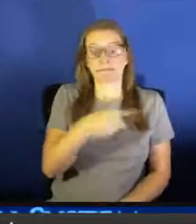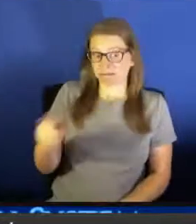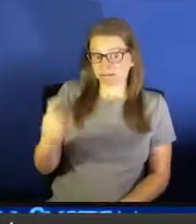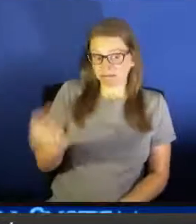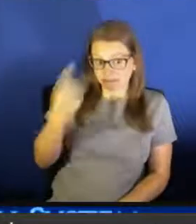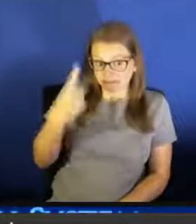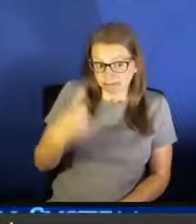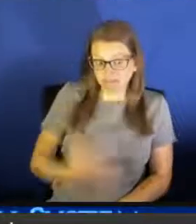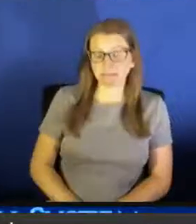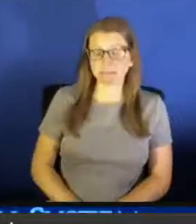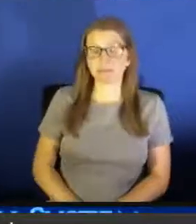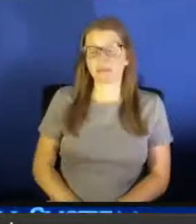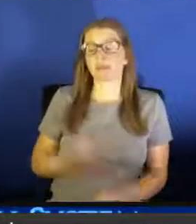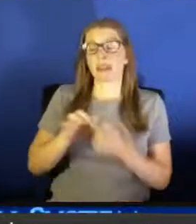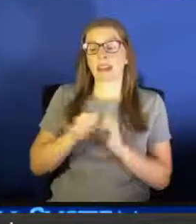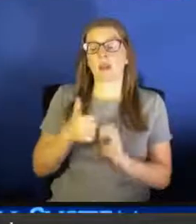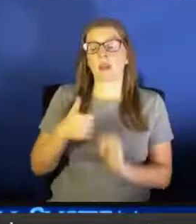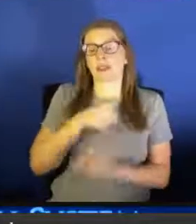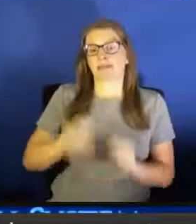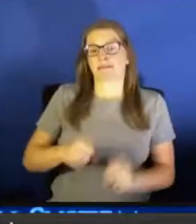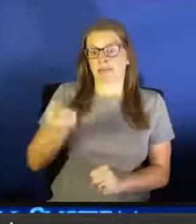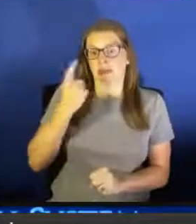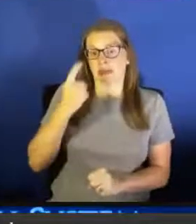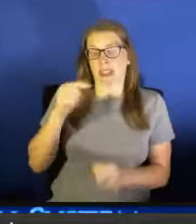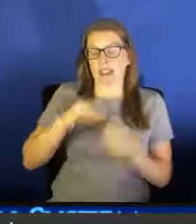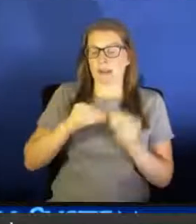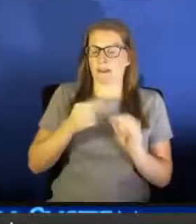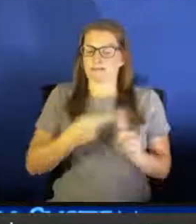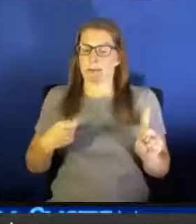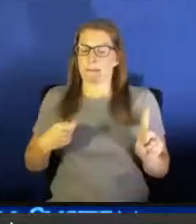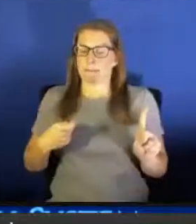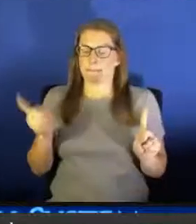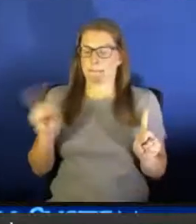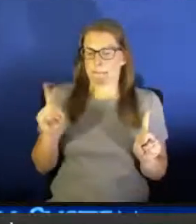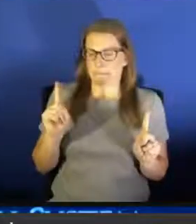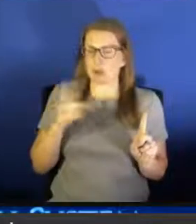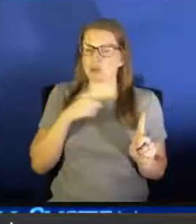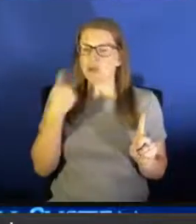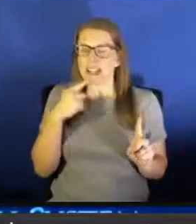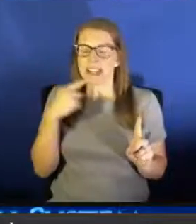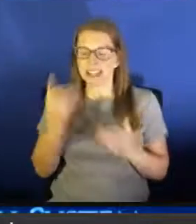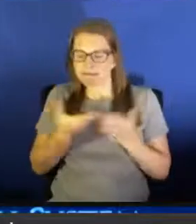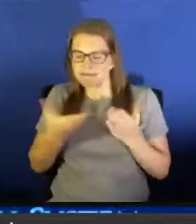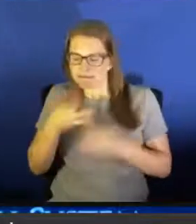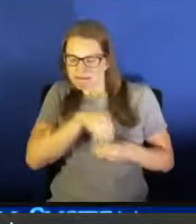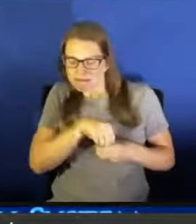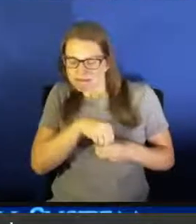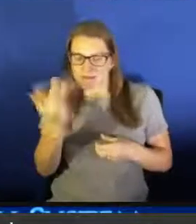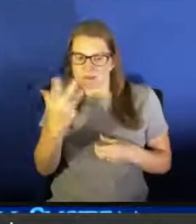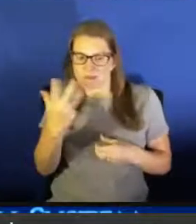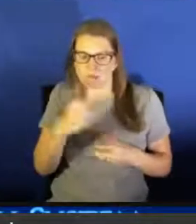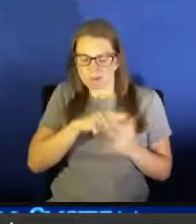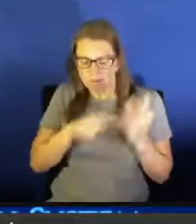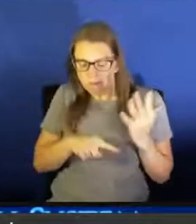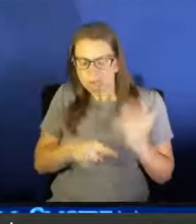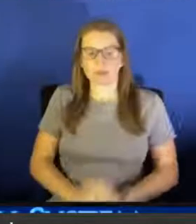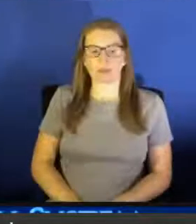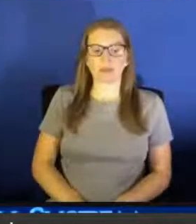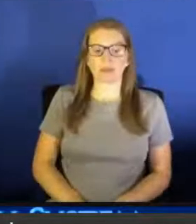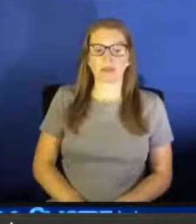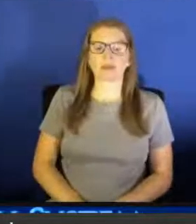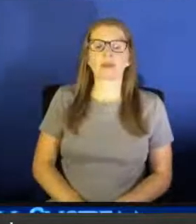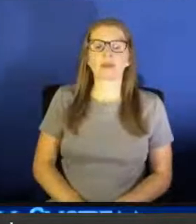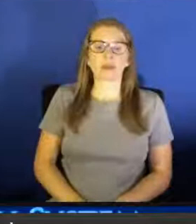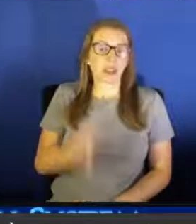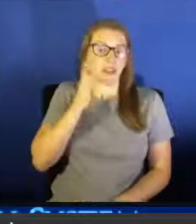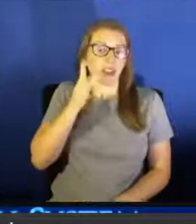can understand where this number is coming from and what the risk factors are involved that eventually put patients at risk